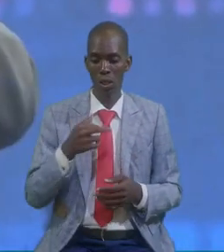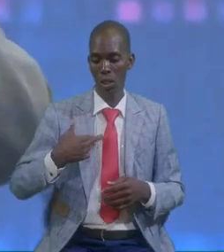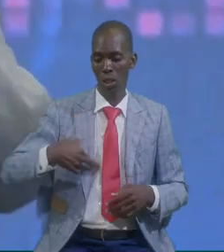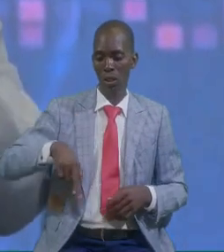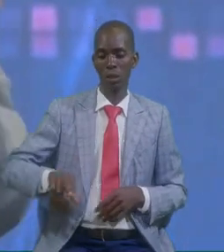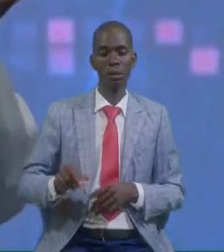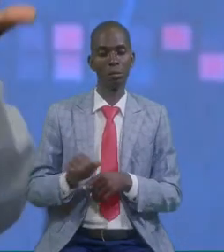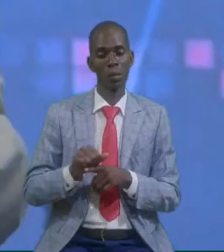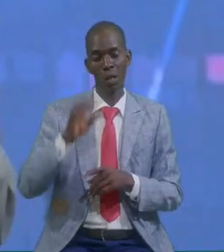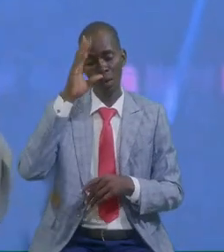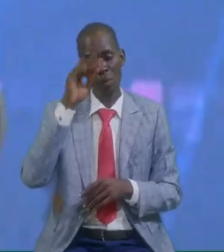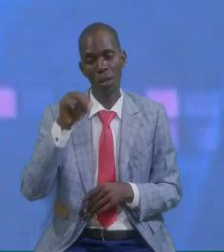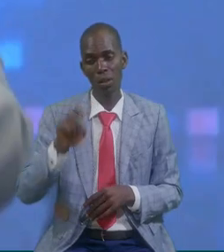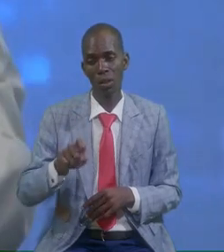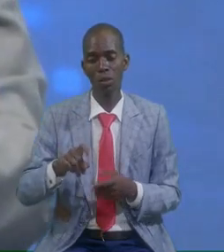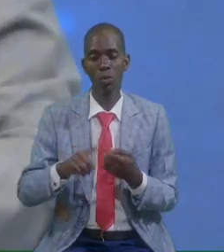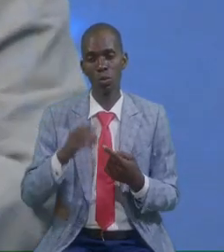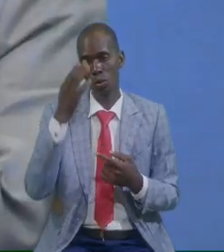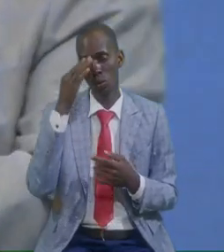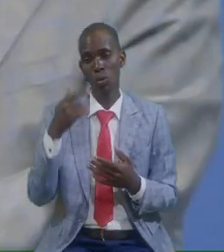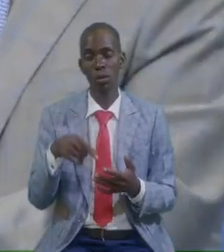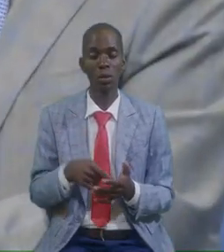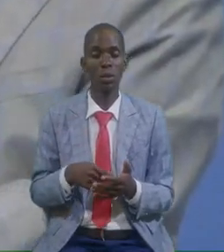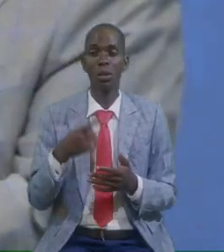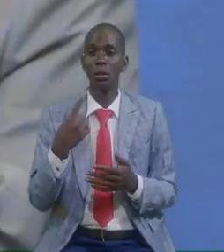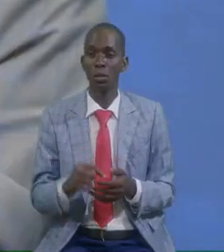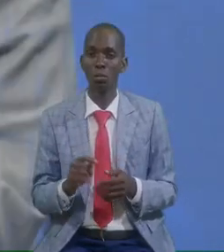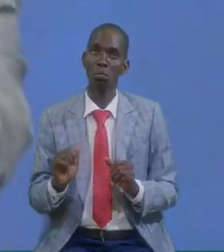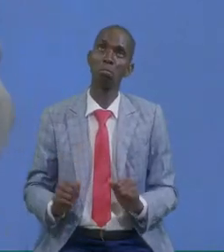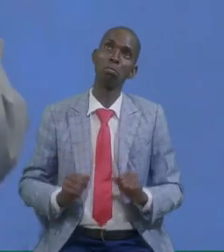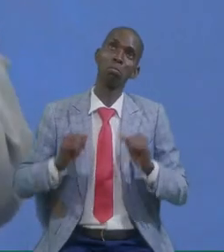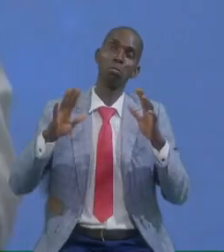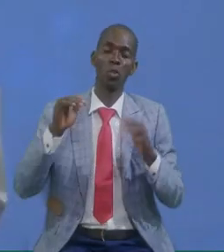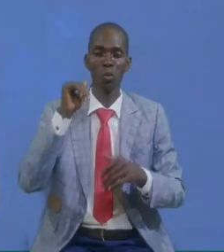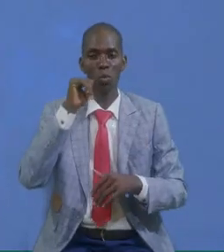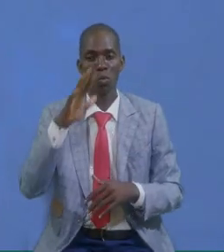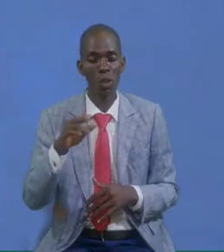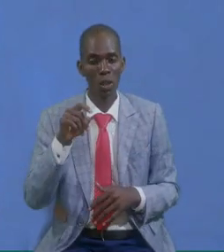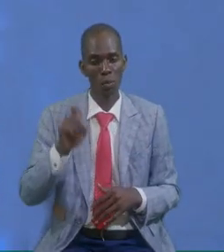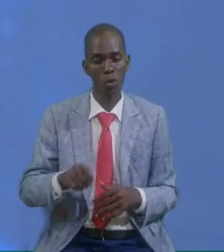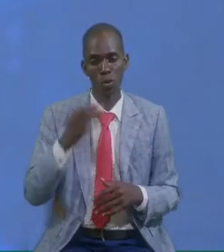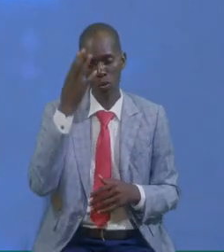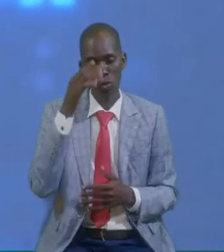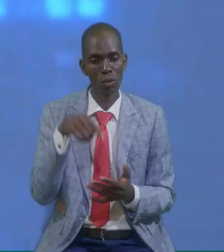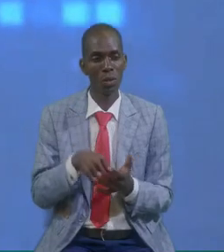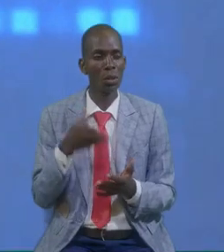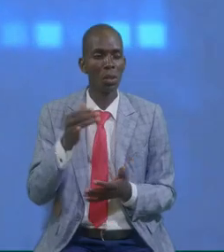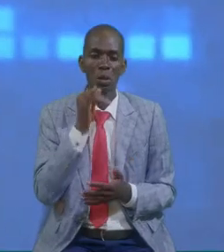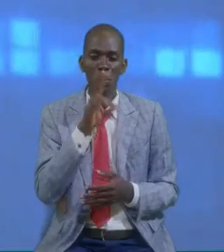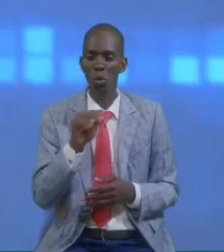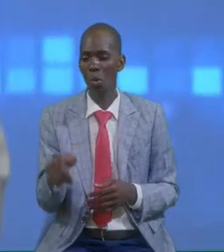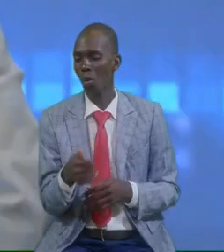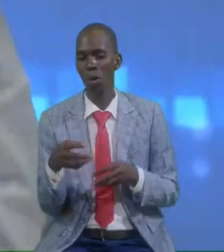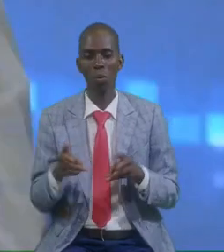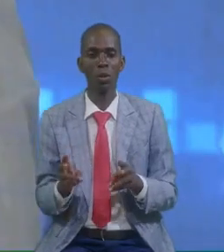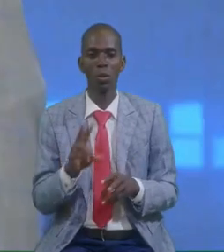this. And the devotee, the woman, we ought to know this. There's no other way. There's no other